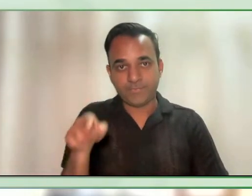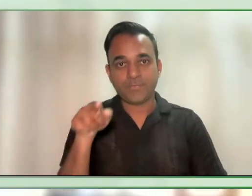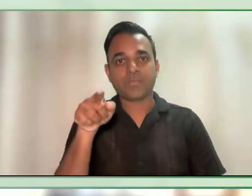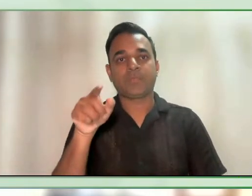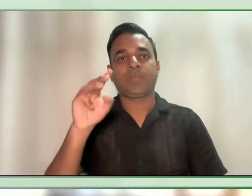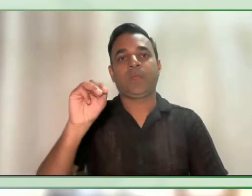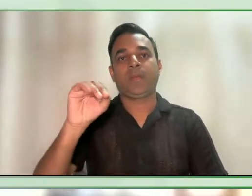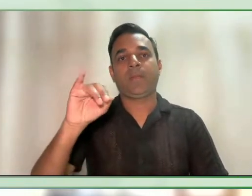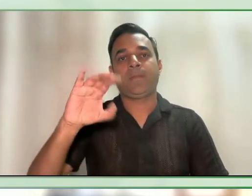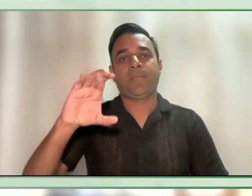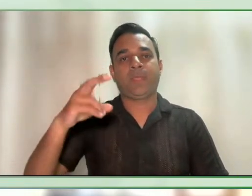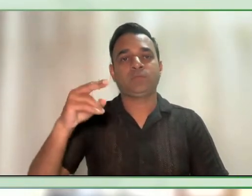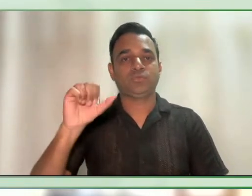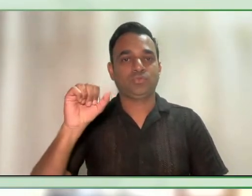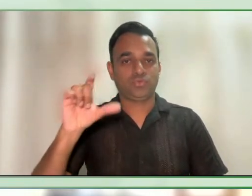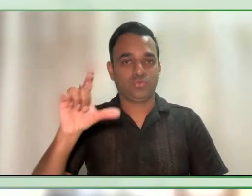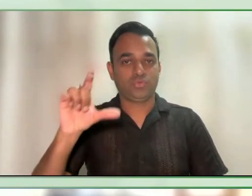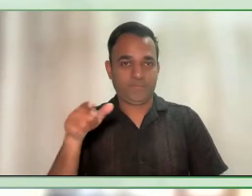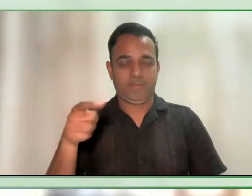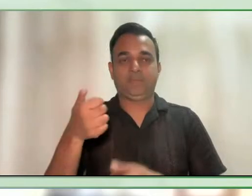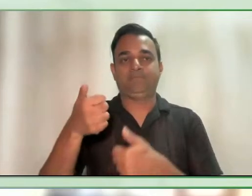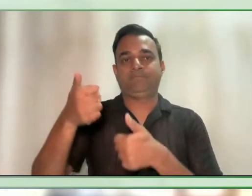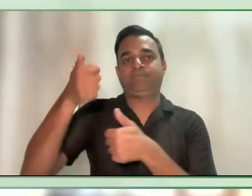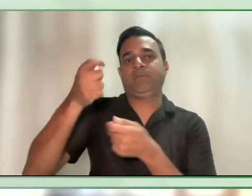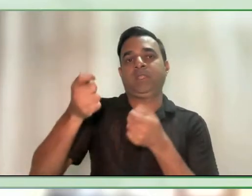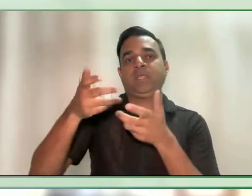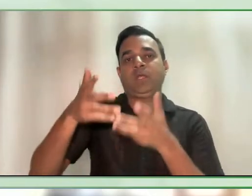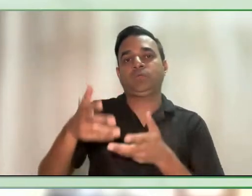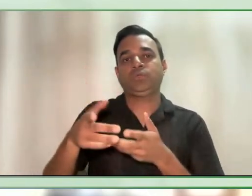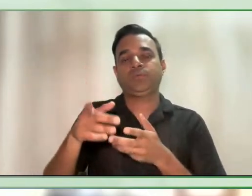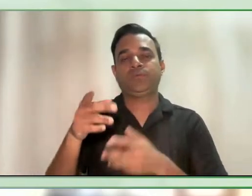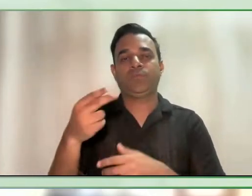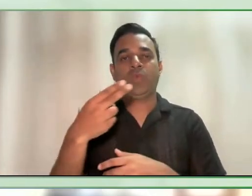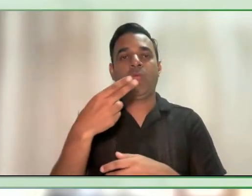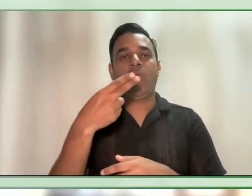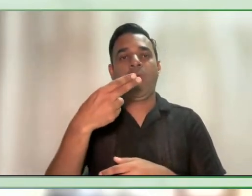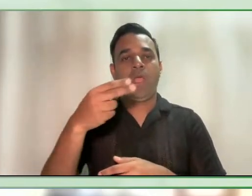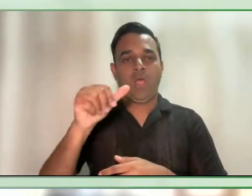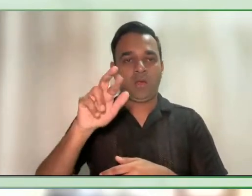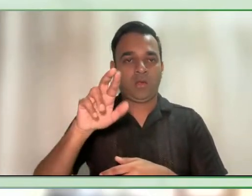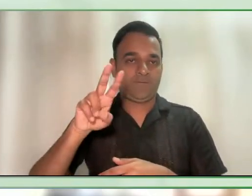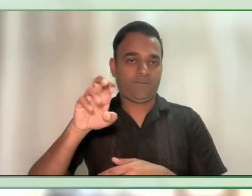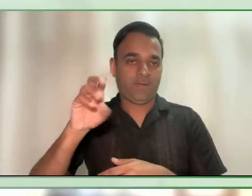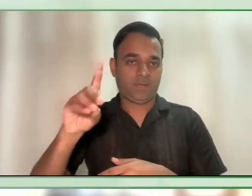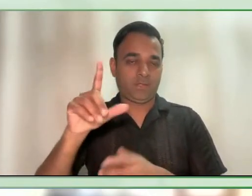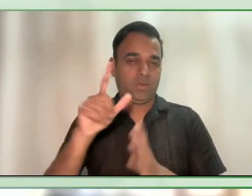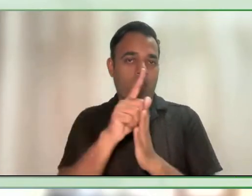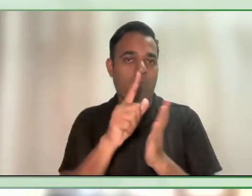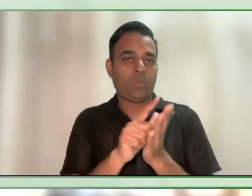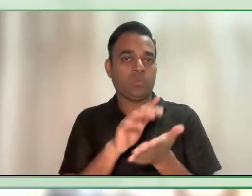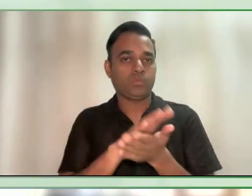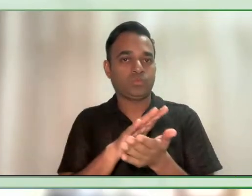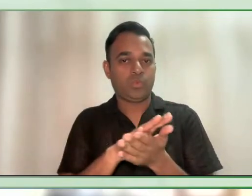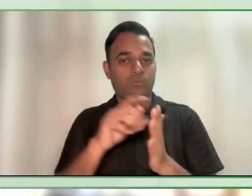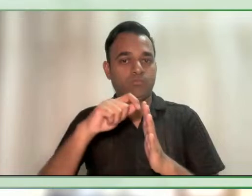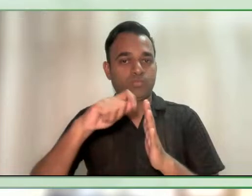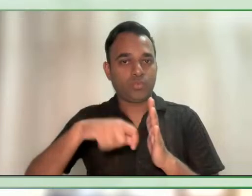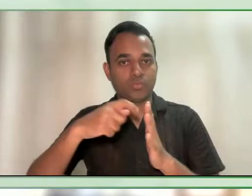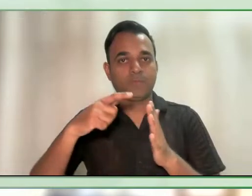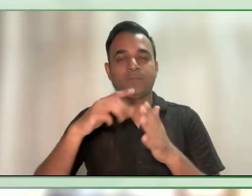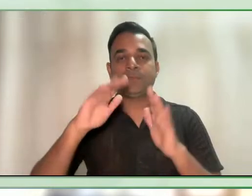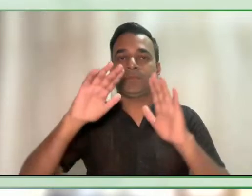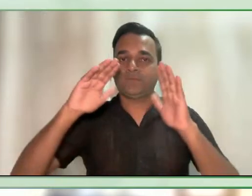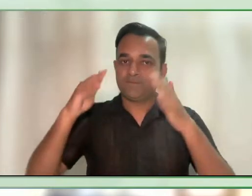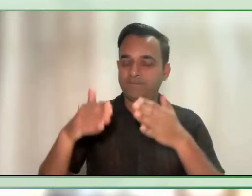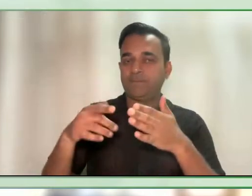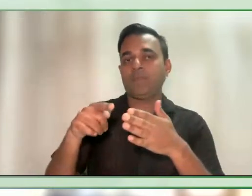Harvard. He and I are going to talk about inclusive resilience, integrating